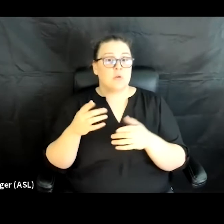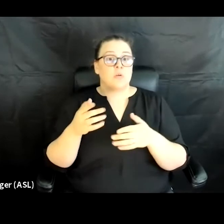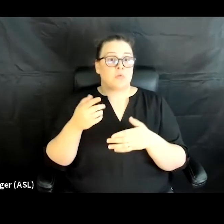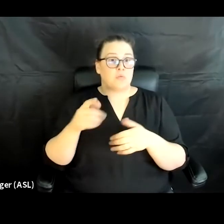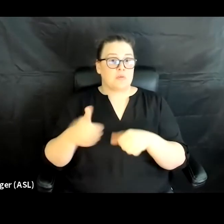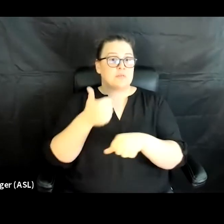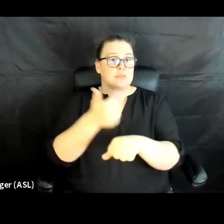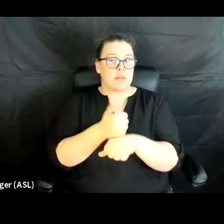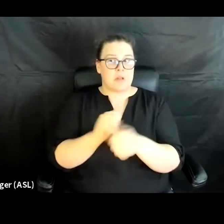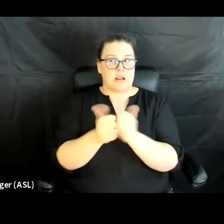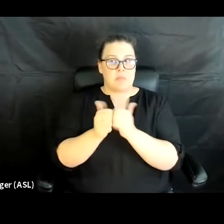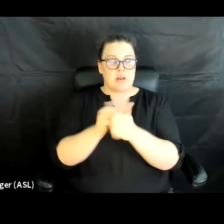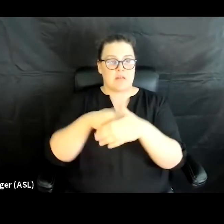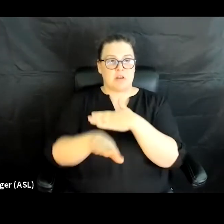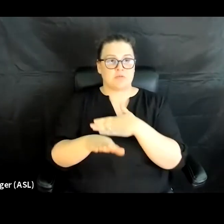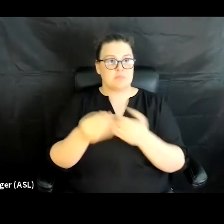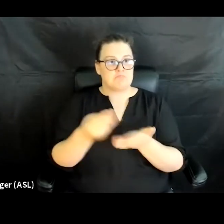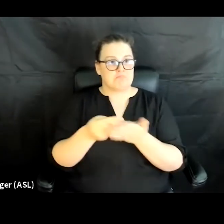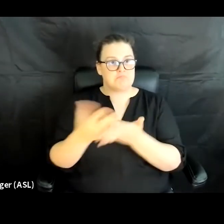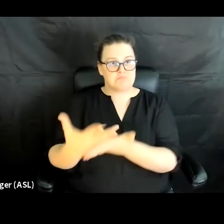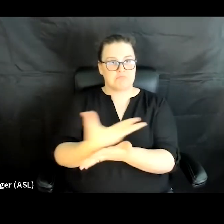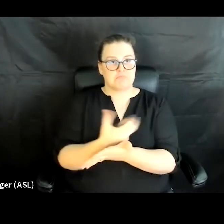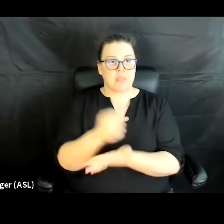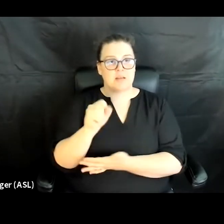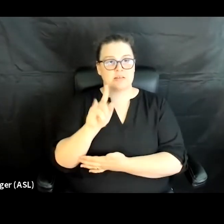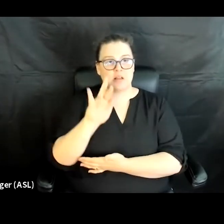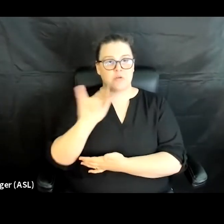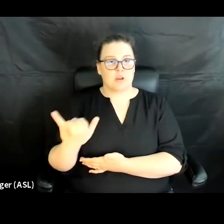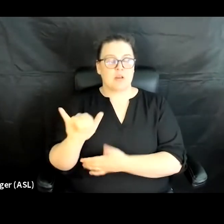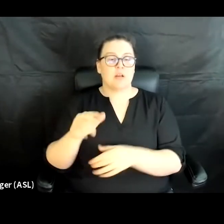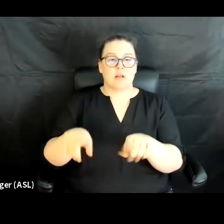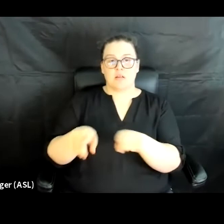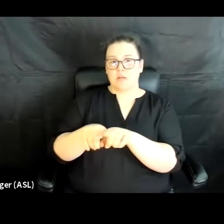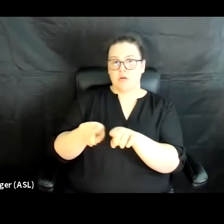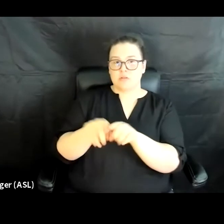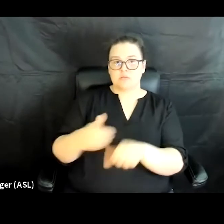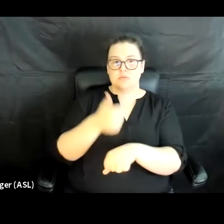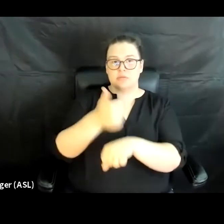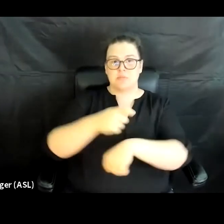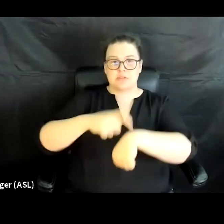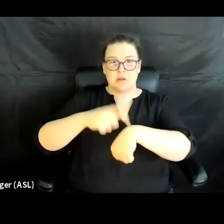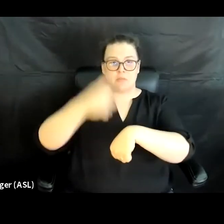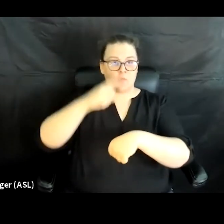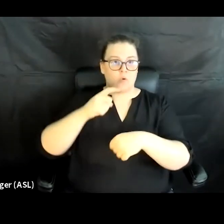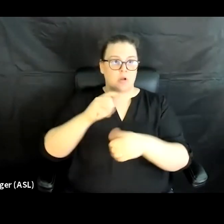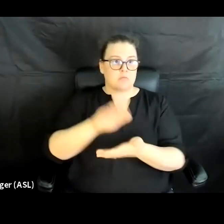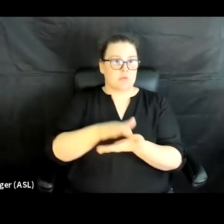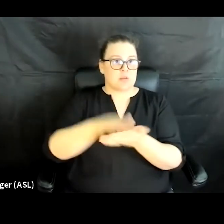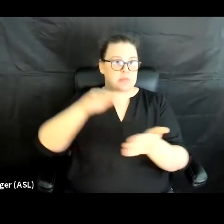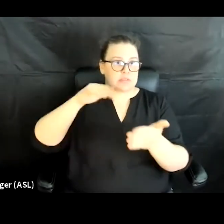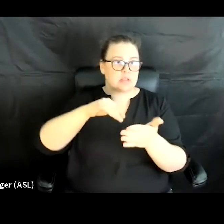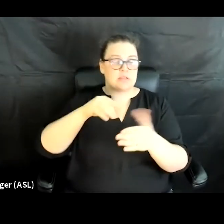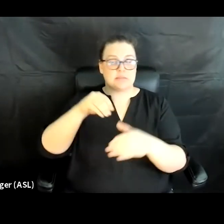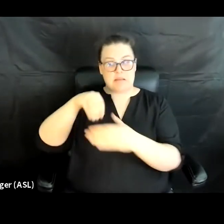for these folks and also embedded the time for the academic studies right into their employment